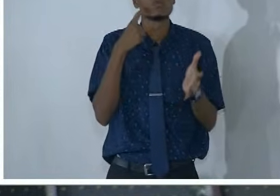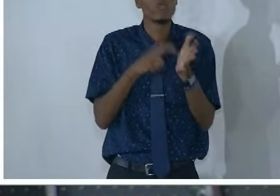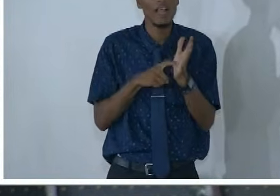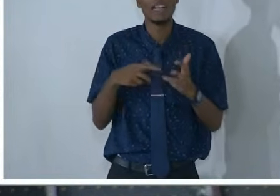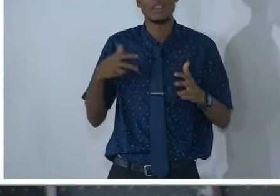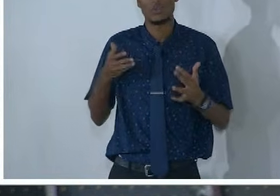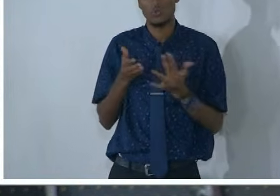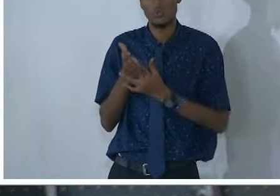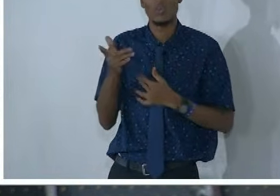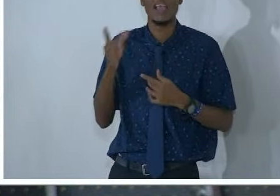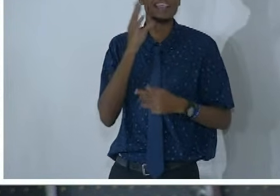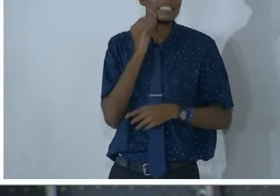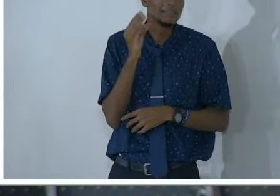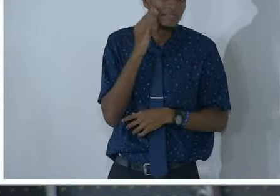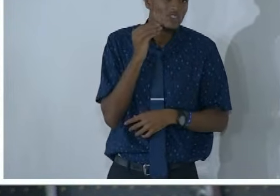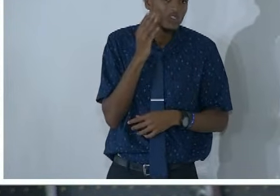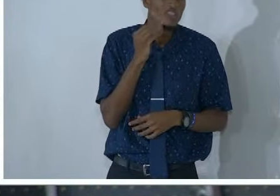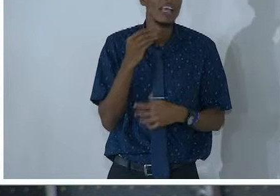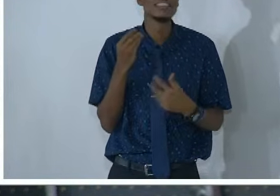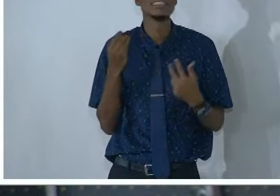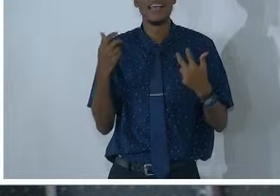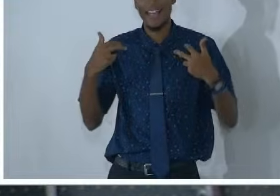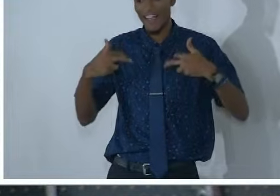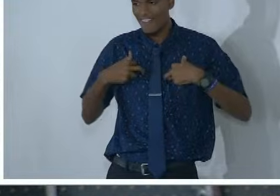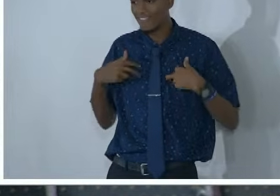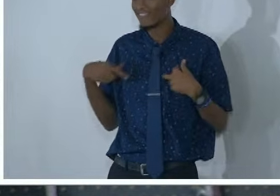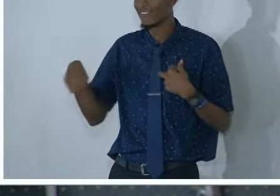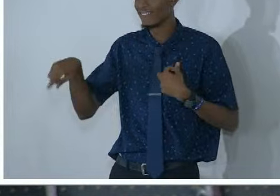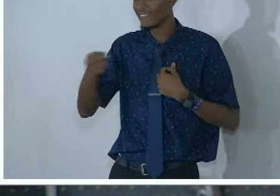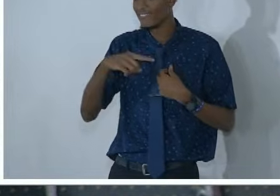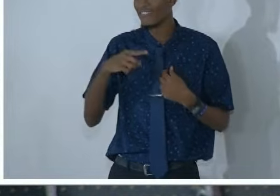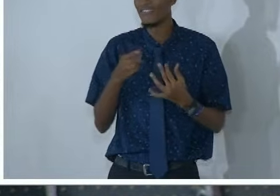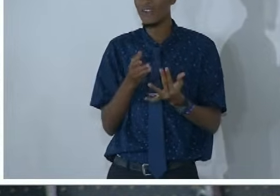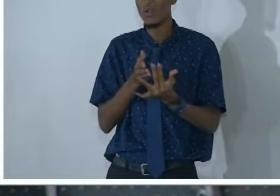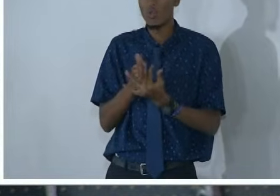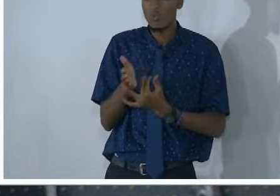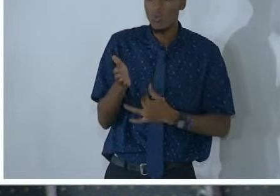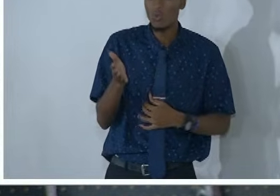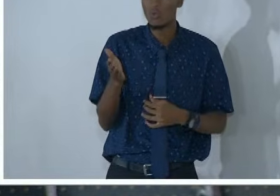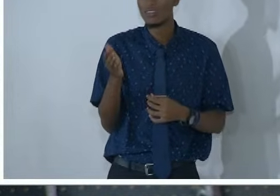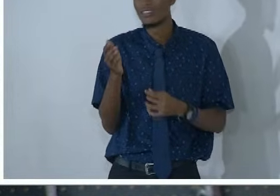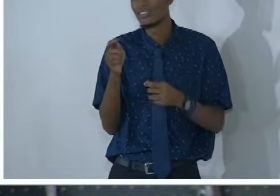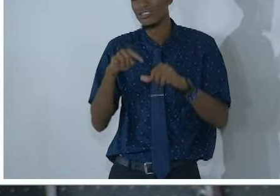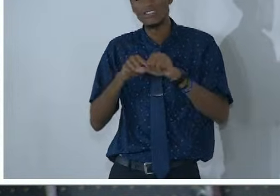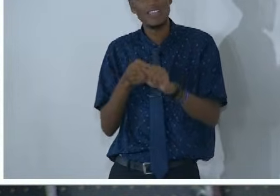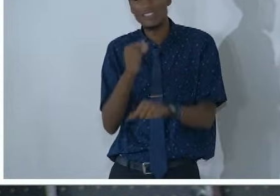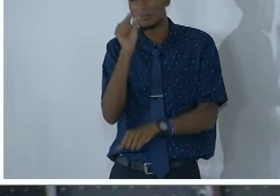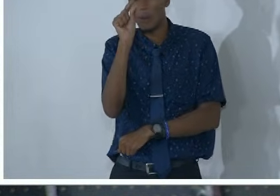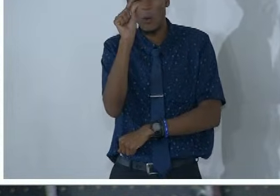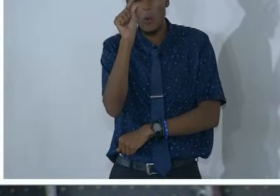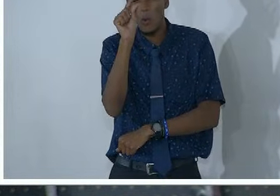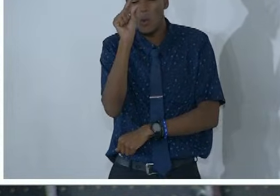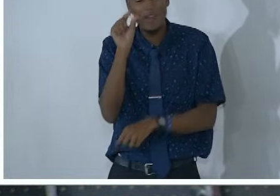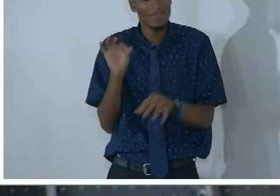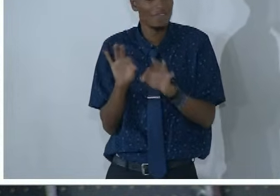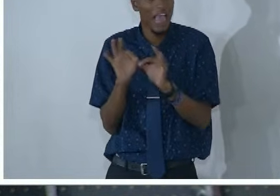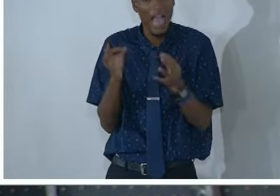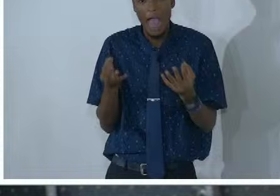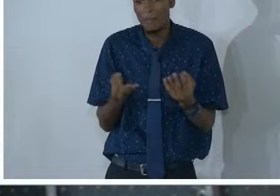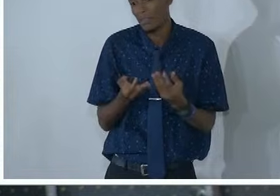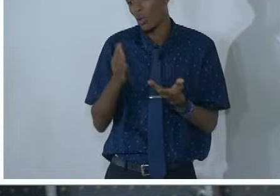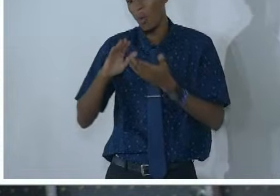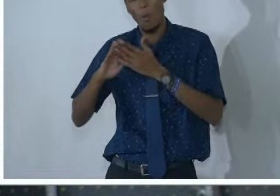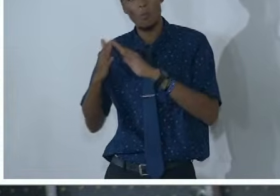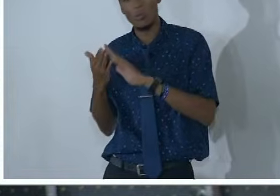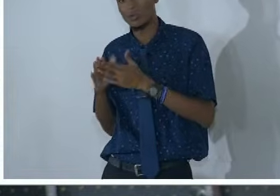from our experiences that these disputes start small starts in the family, in the community, more